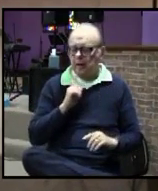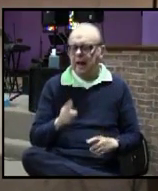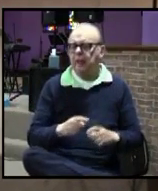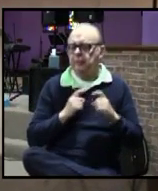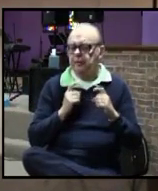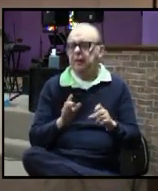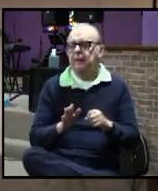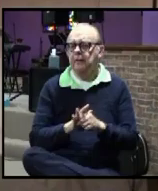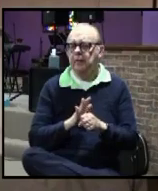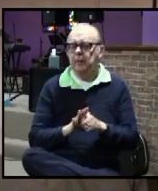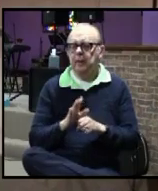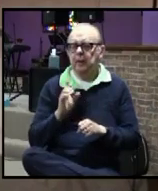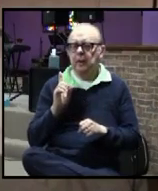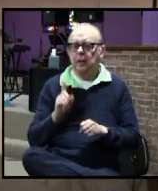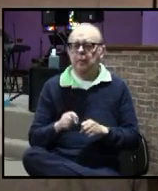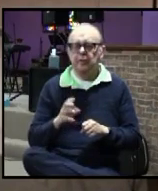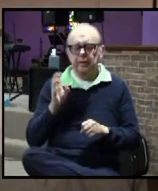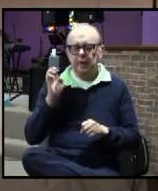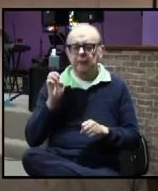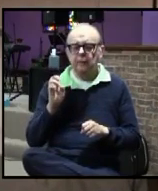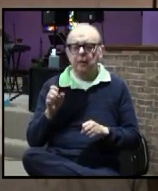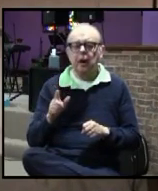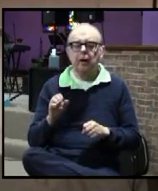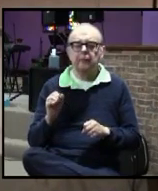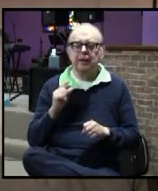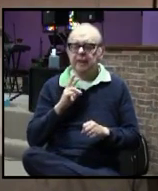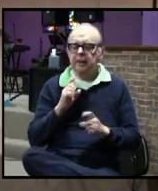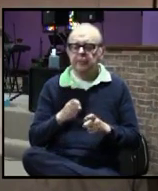how sinful must the evil of sin be?